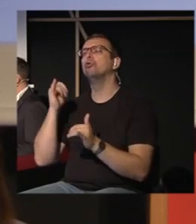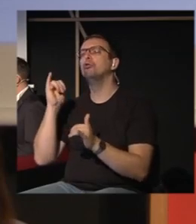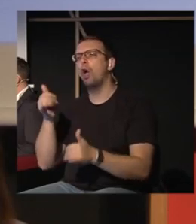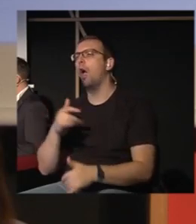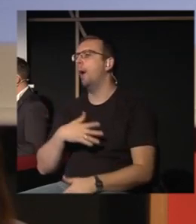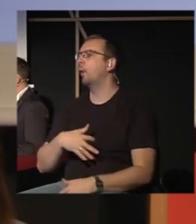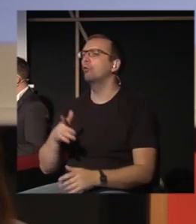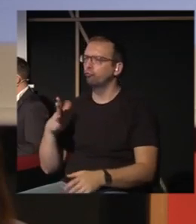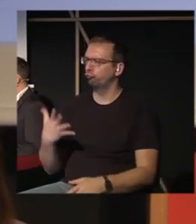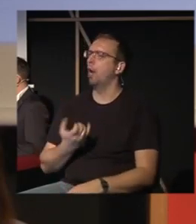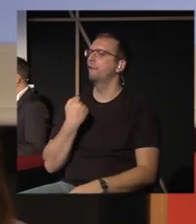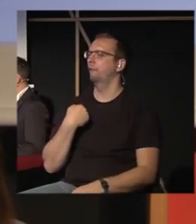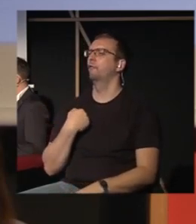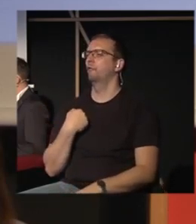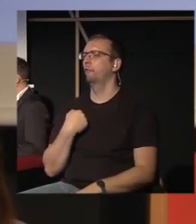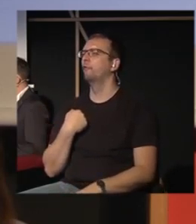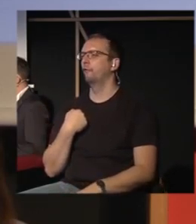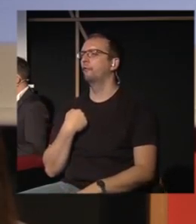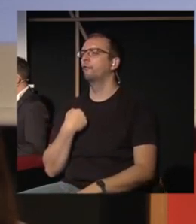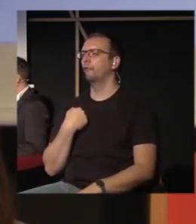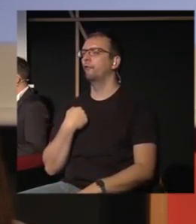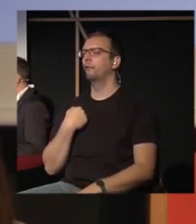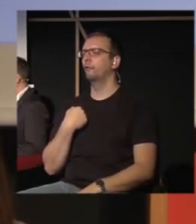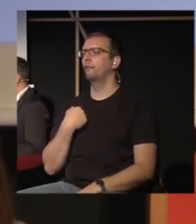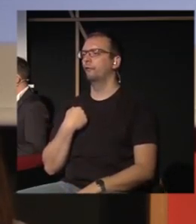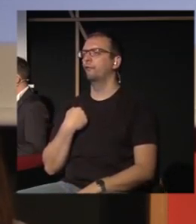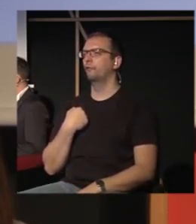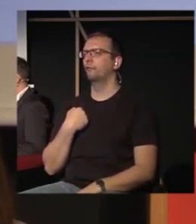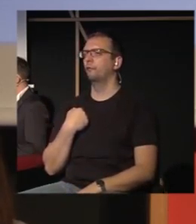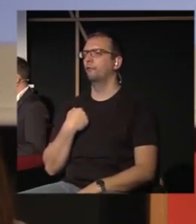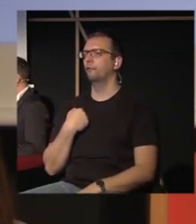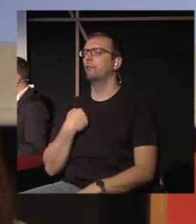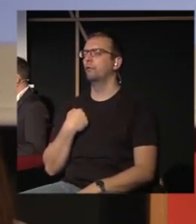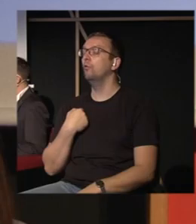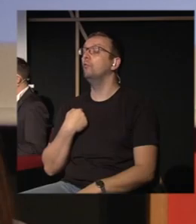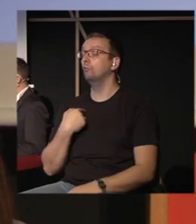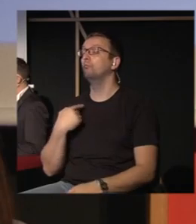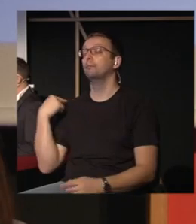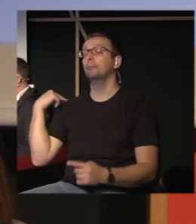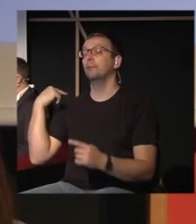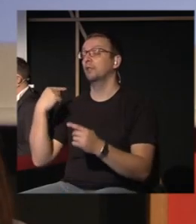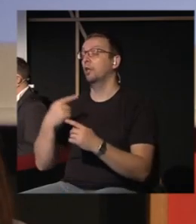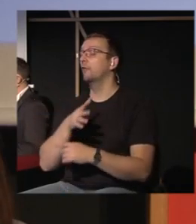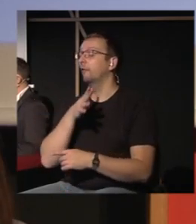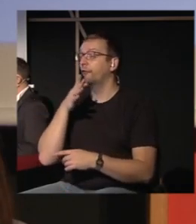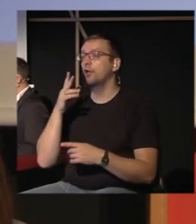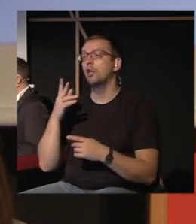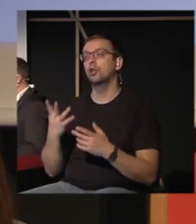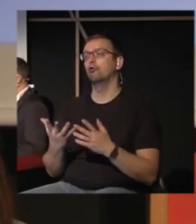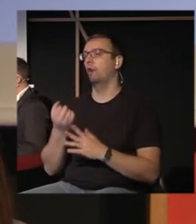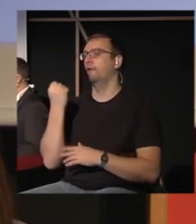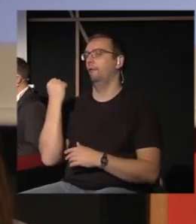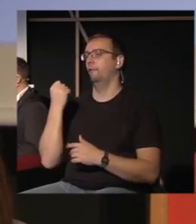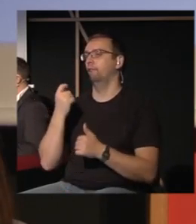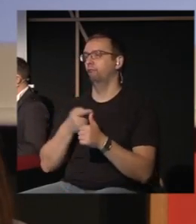we are successful. Because by organizing some activities in the past few